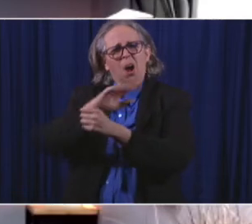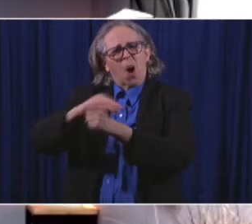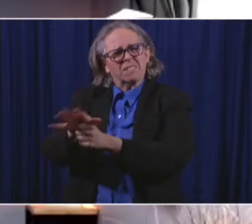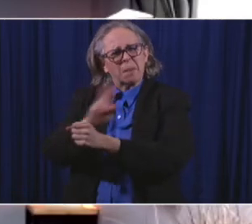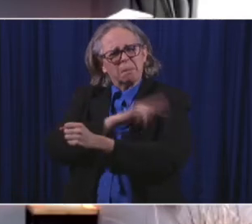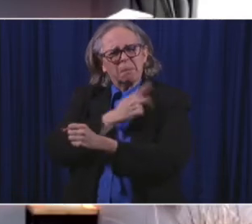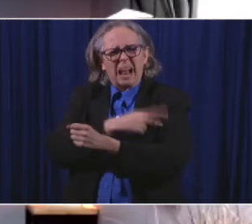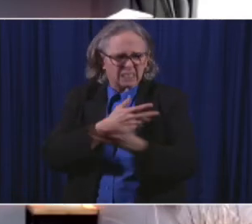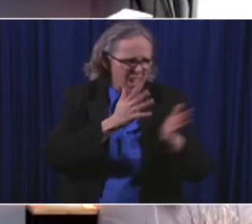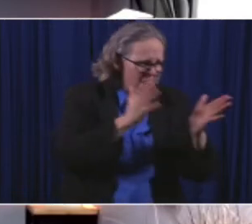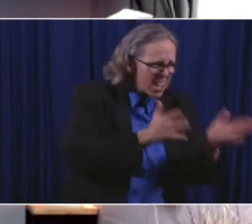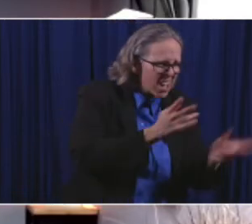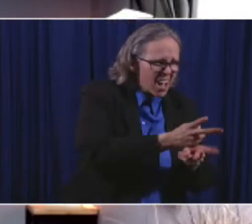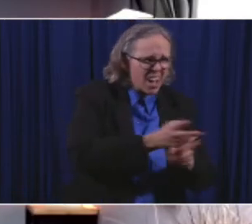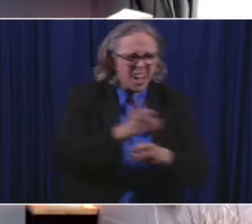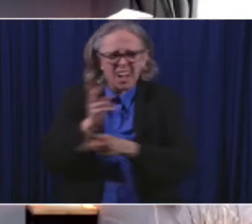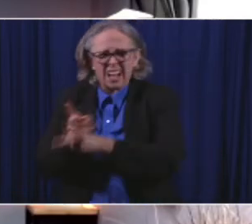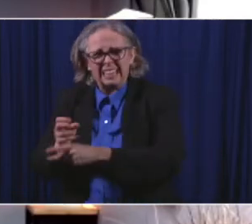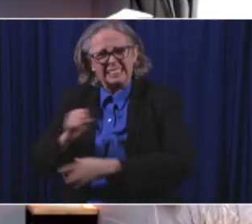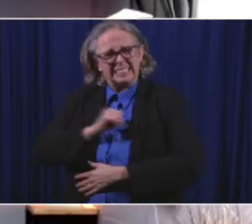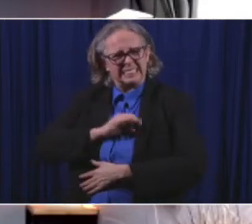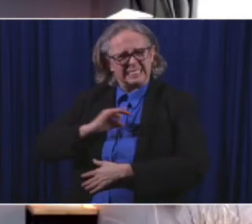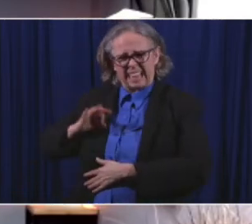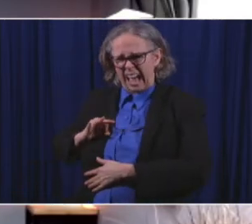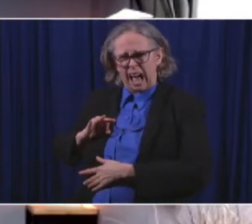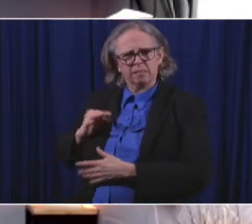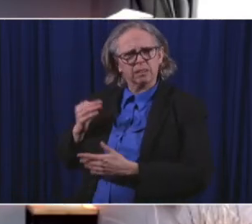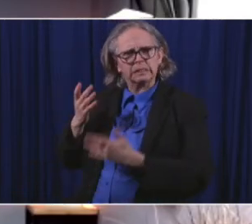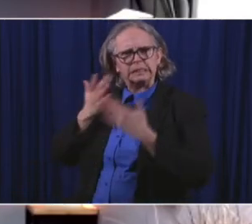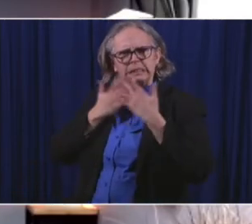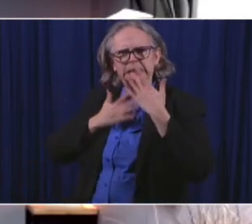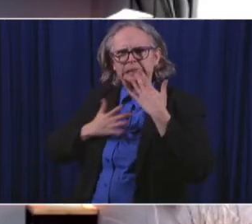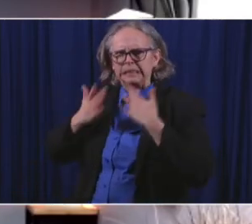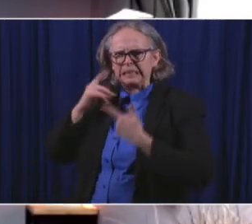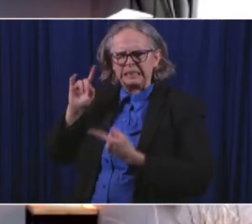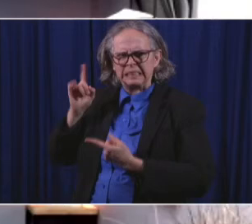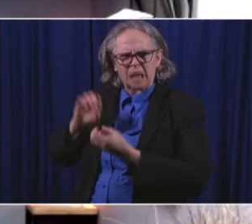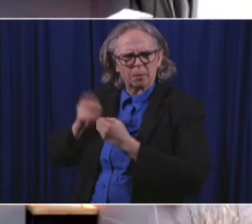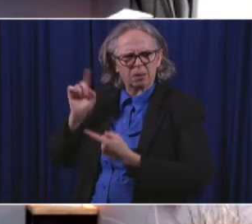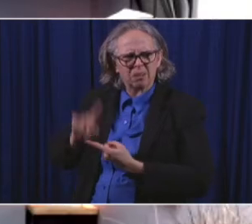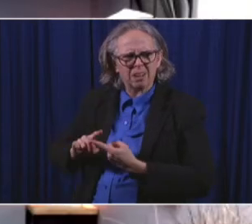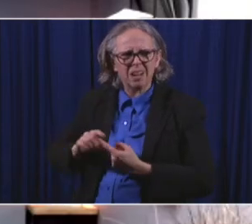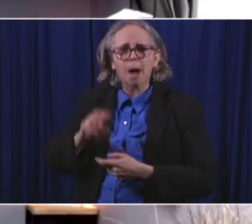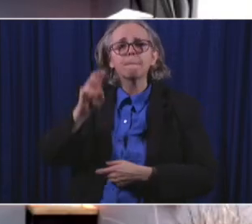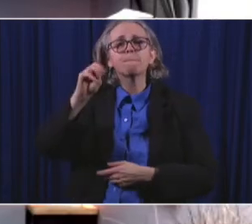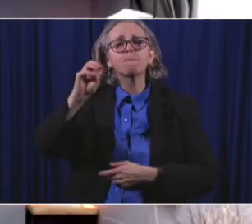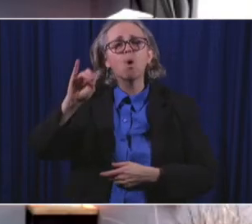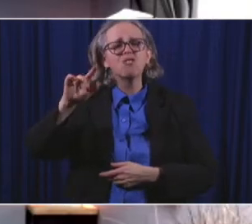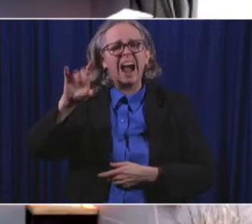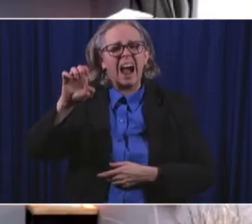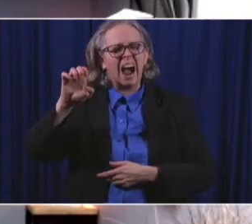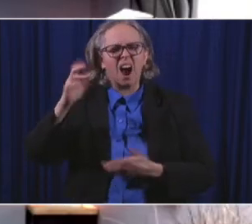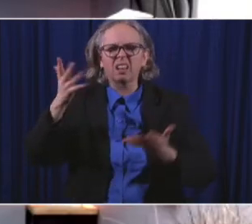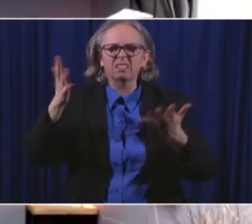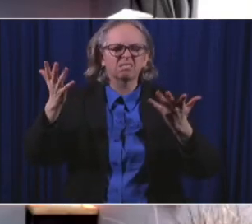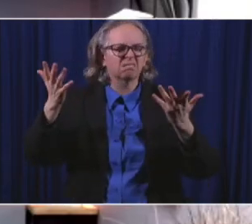among staff. We're exhausted. We're exhausted physically and mentally.